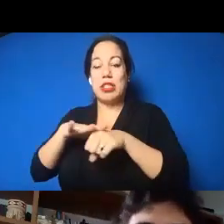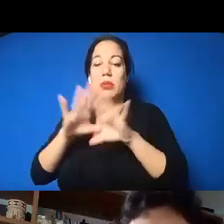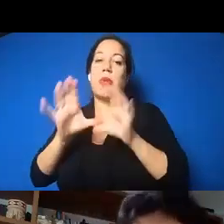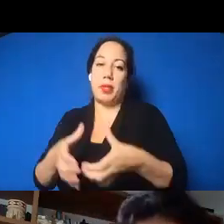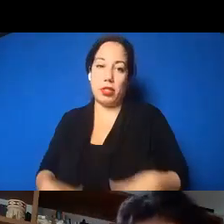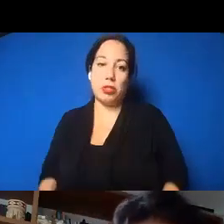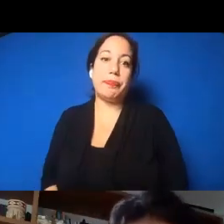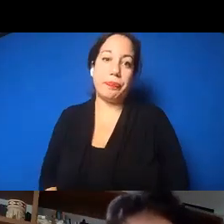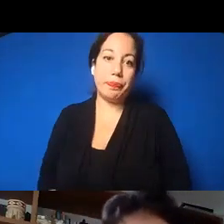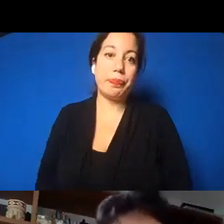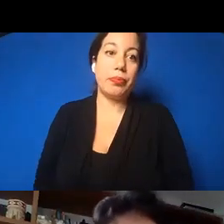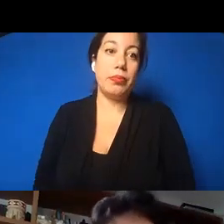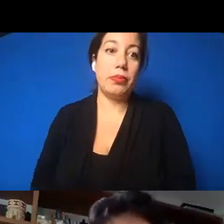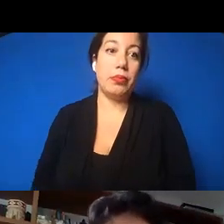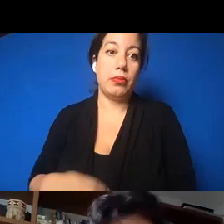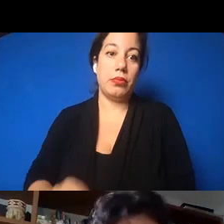please.